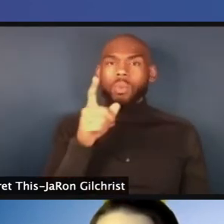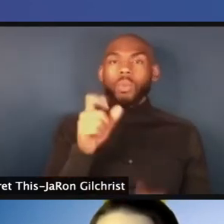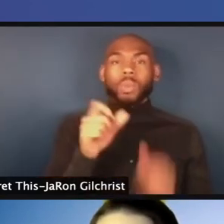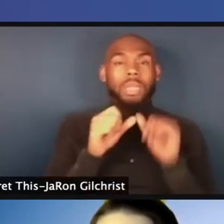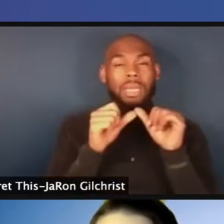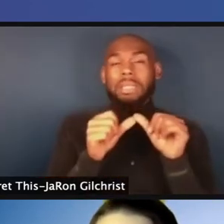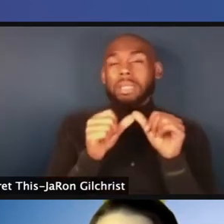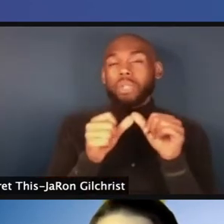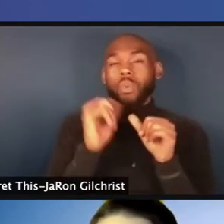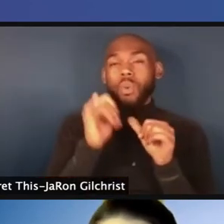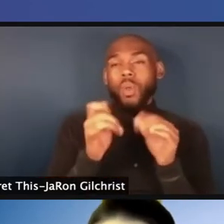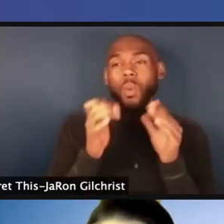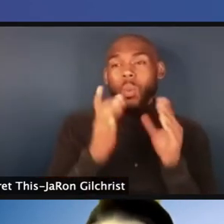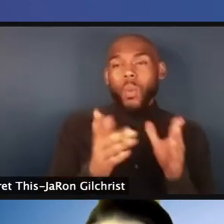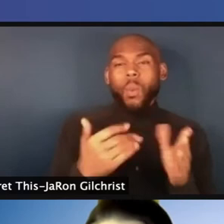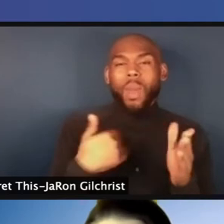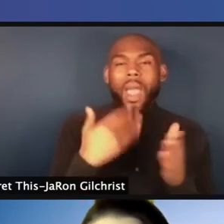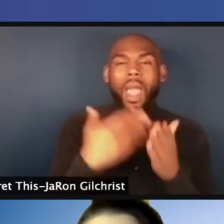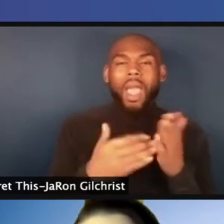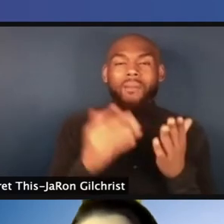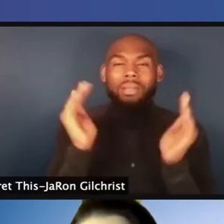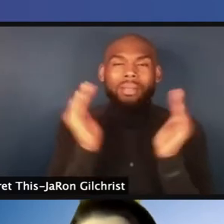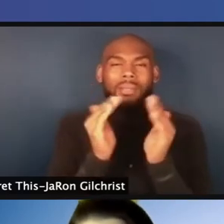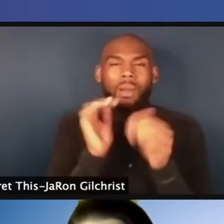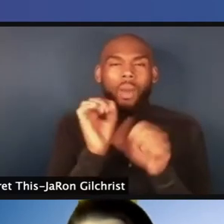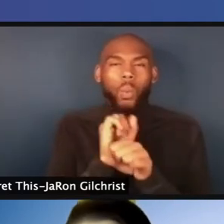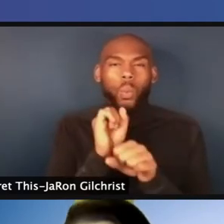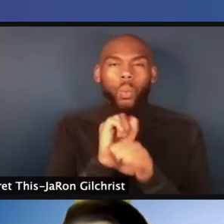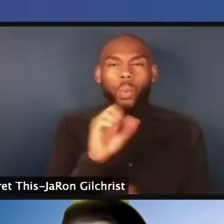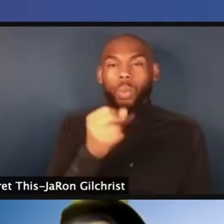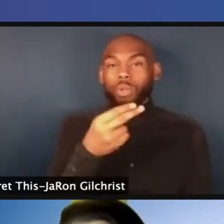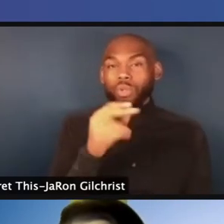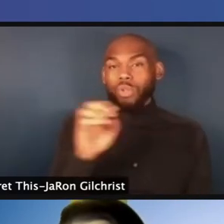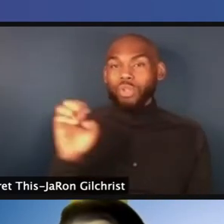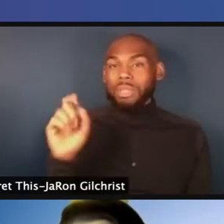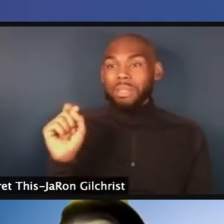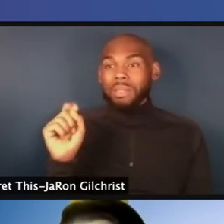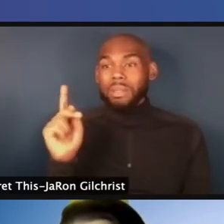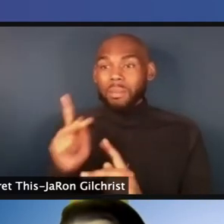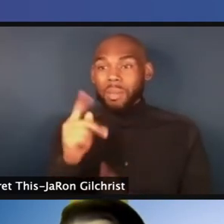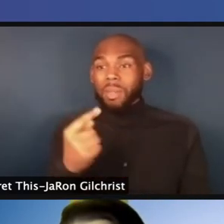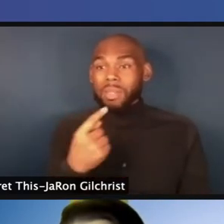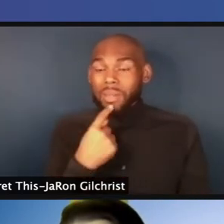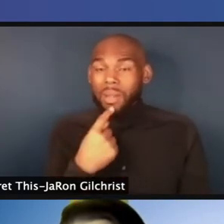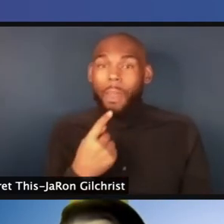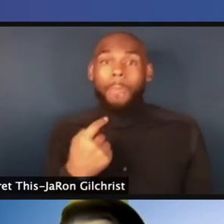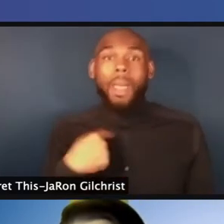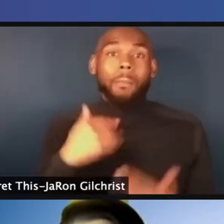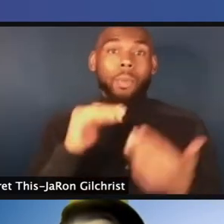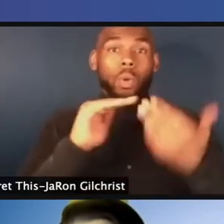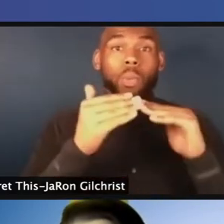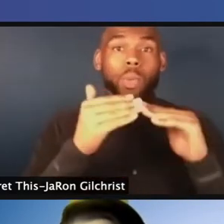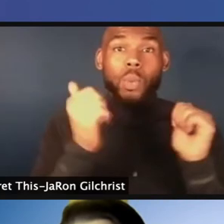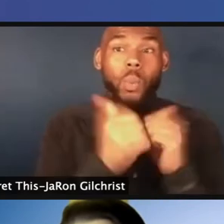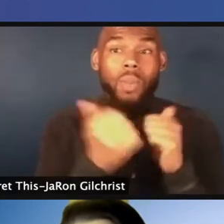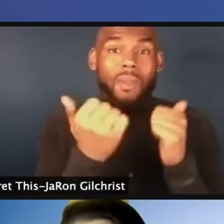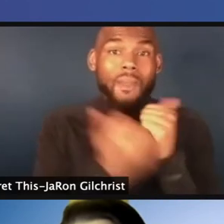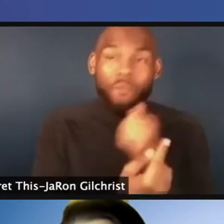think if we had a little mini worksheet, people will eventually get to, well, then am I in community with everyone? In